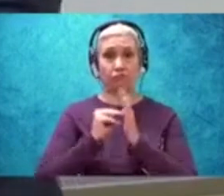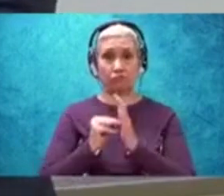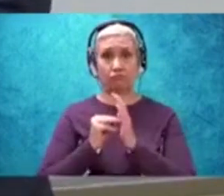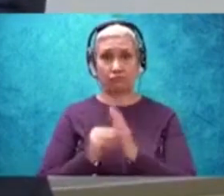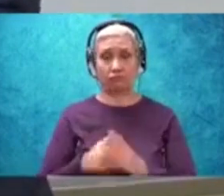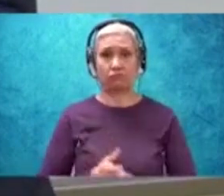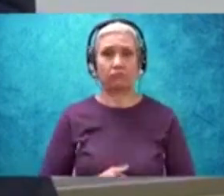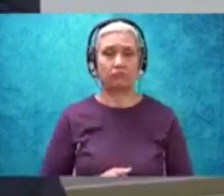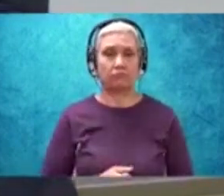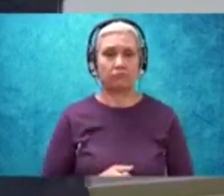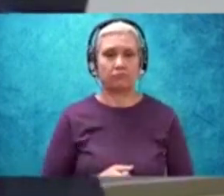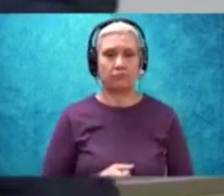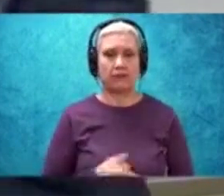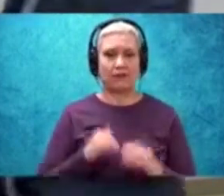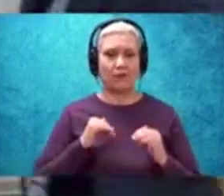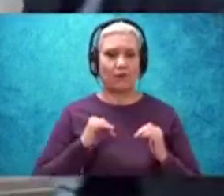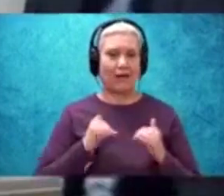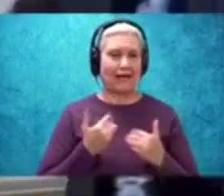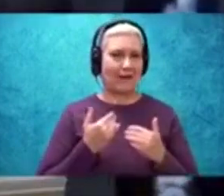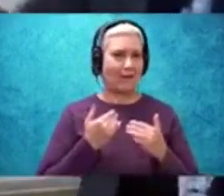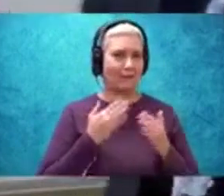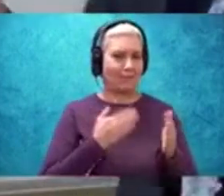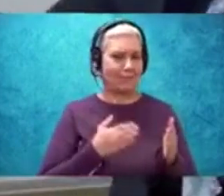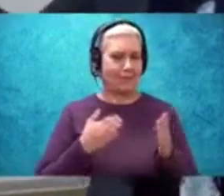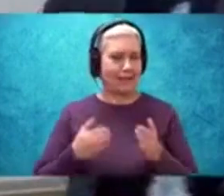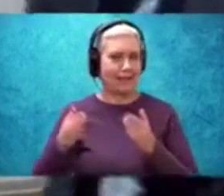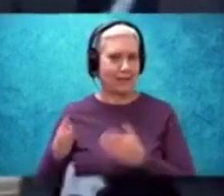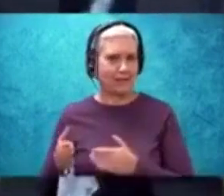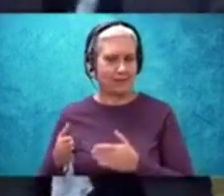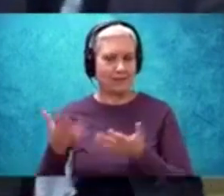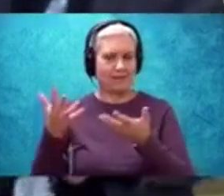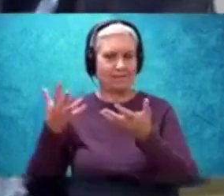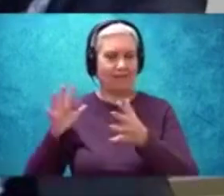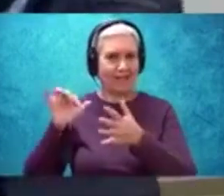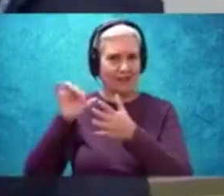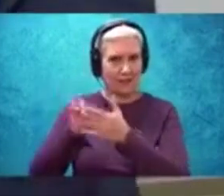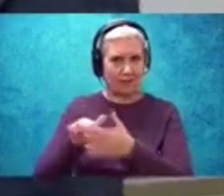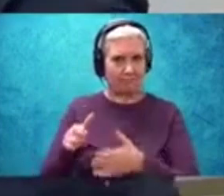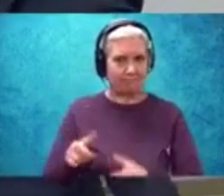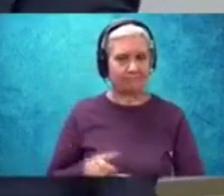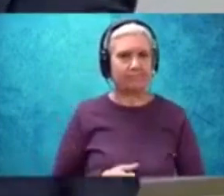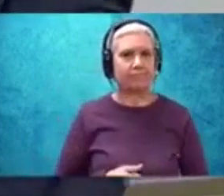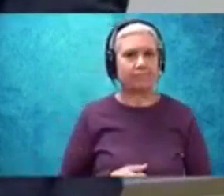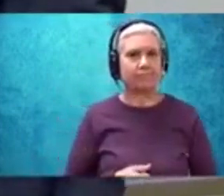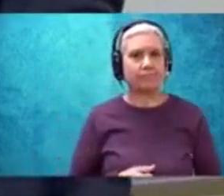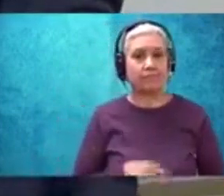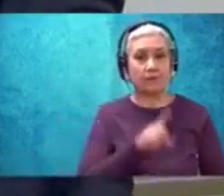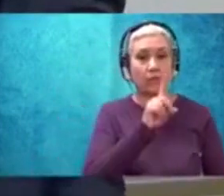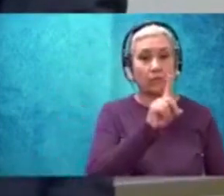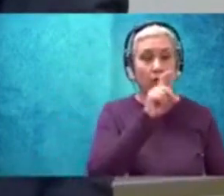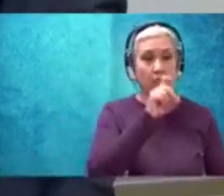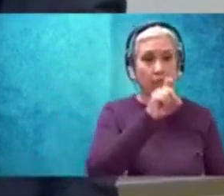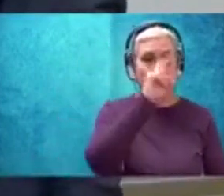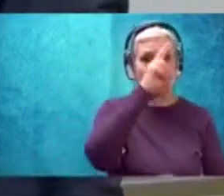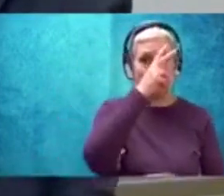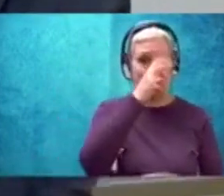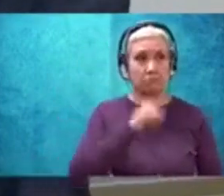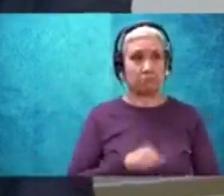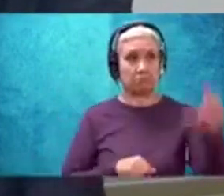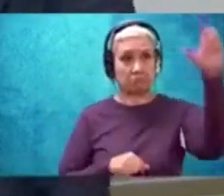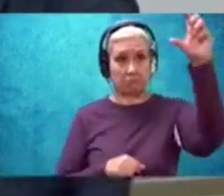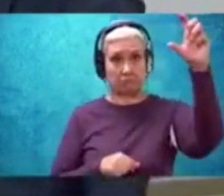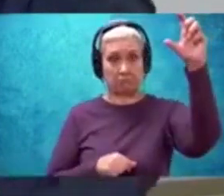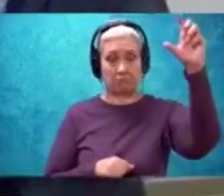And how can I use those patterns that we noticed to complete this area model? Well, 1x squared is going to go into that upper left-hand